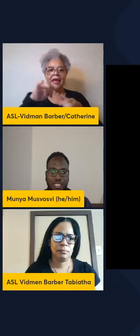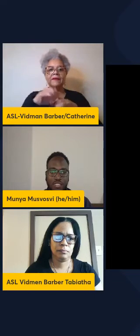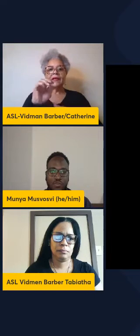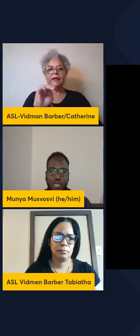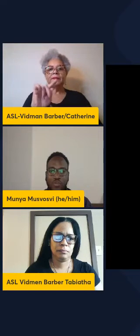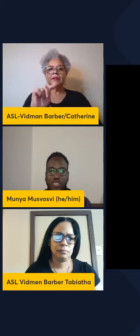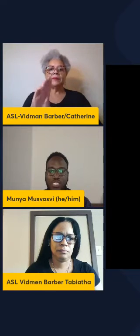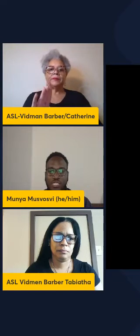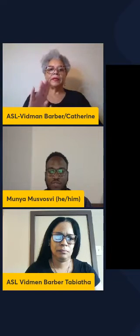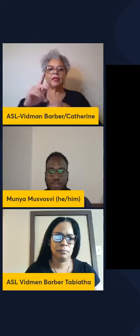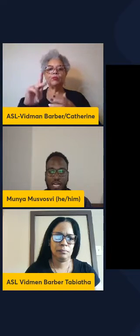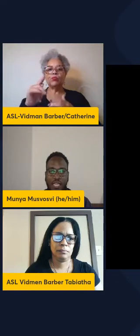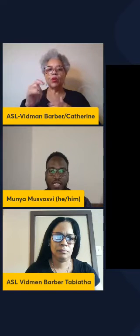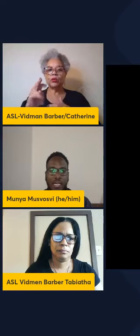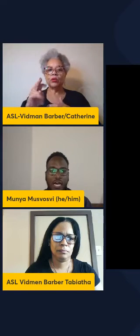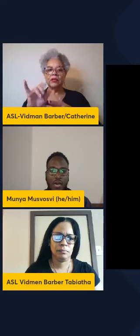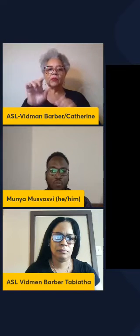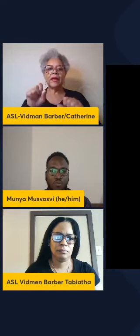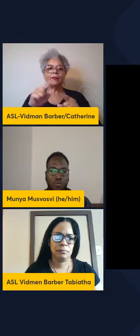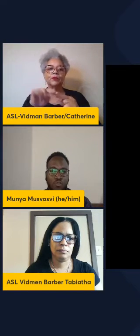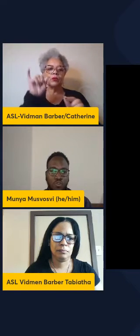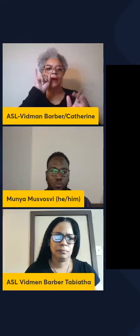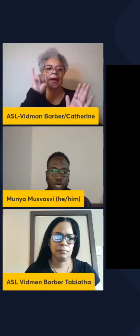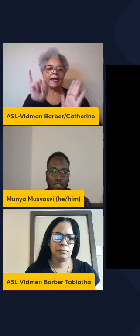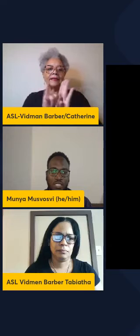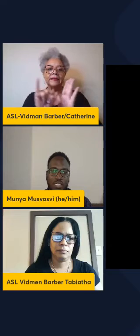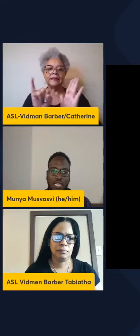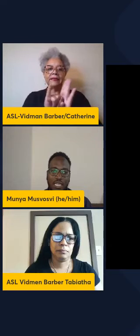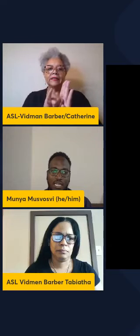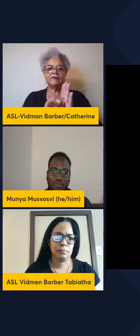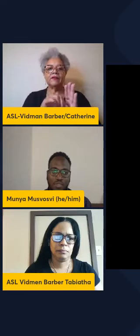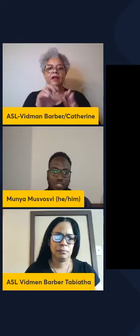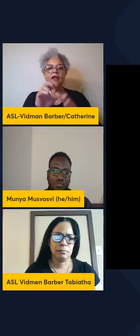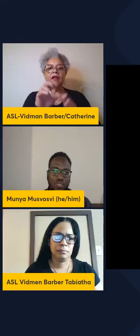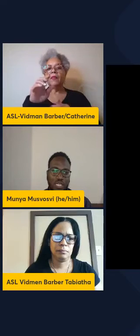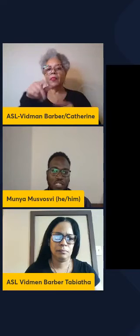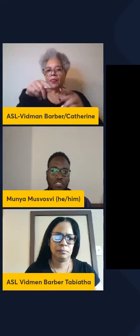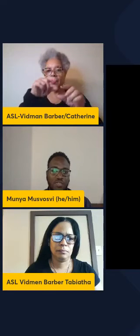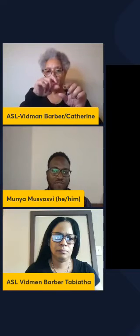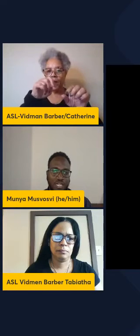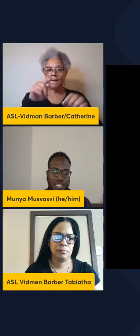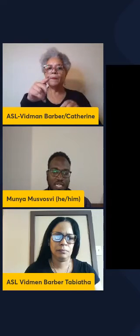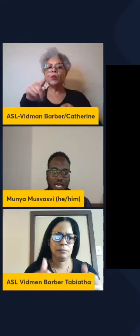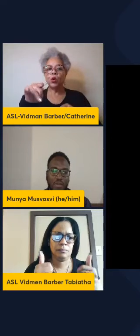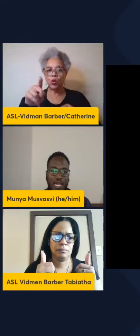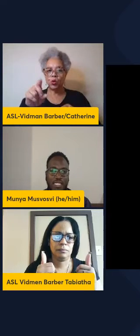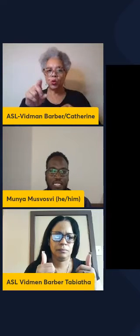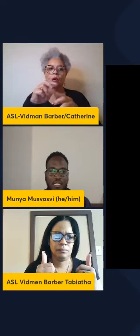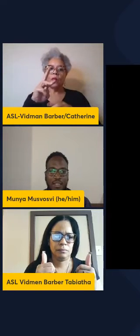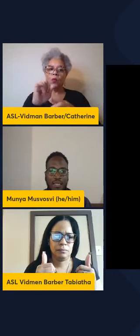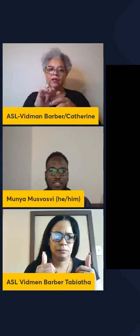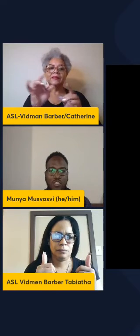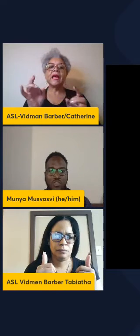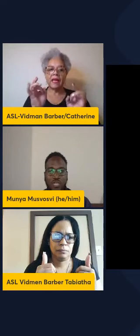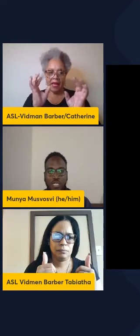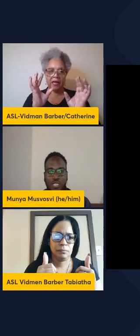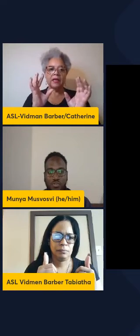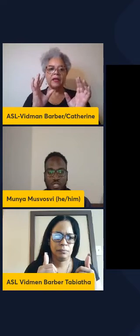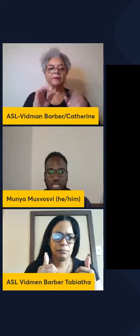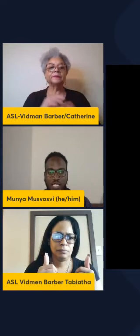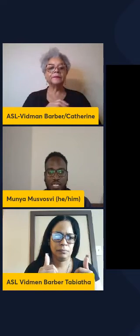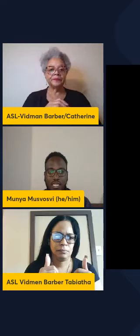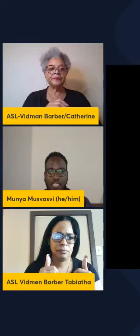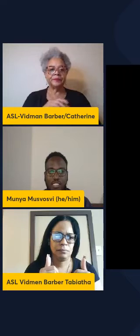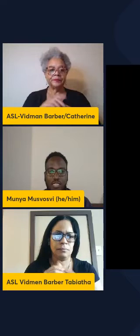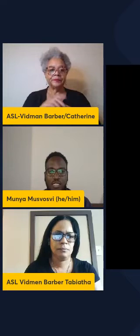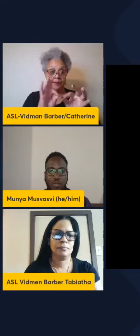proteins were able to identify pools or wells that lit up. So this was a luciferase assay. So here